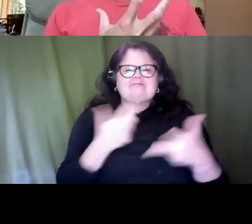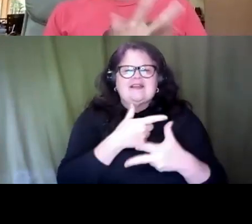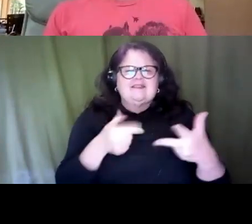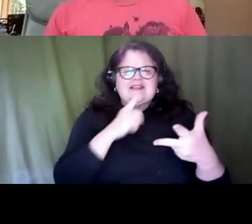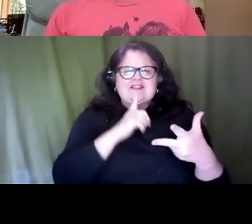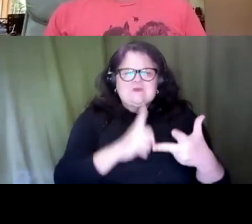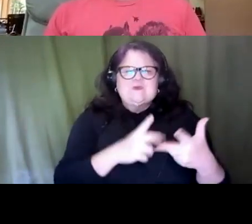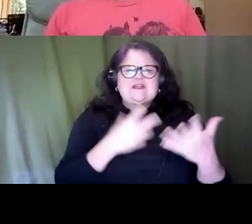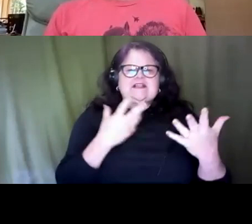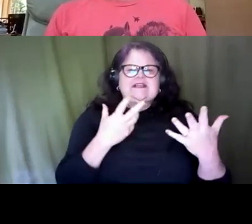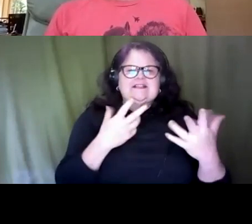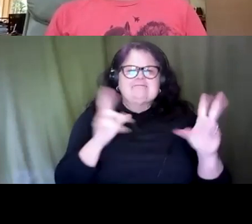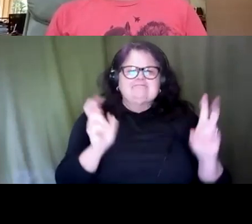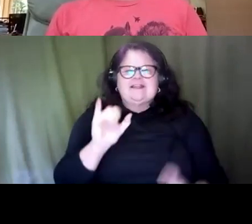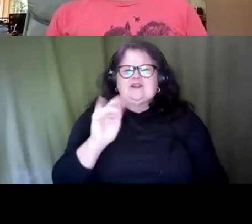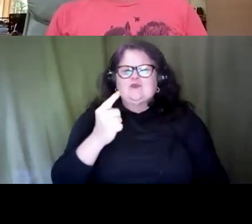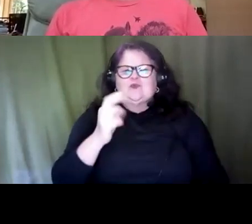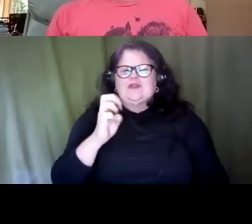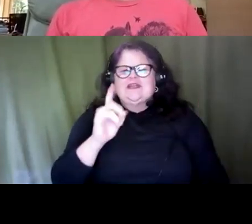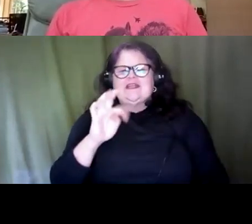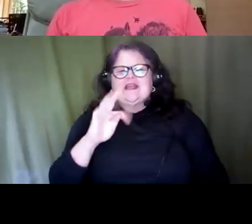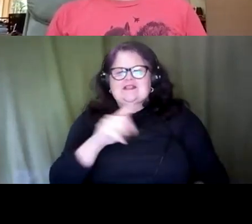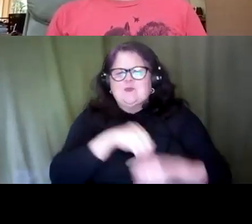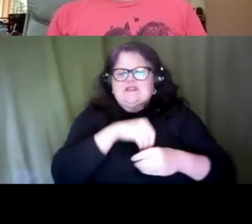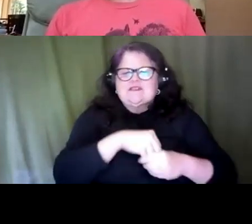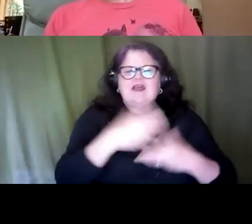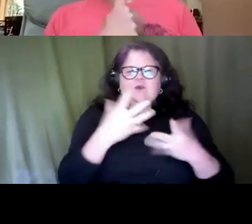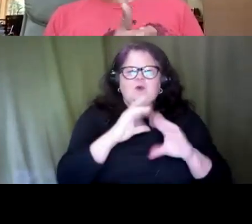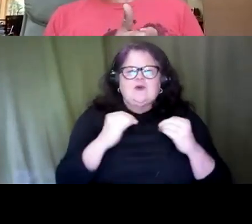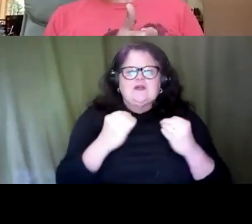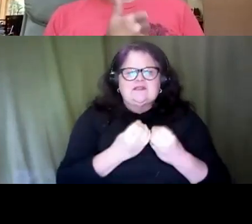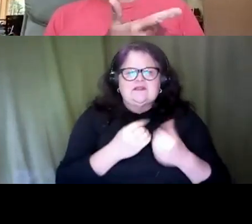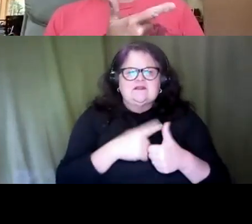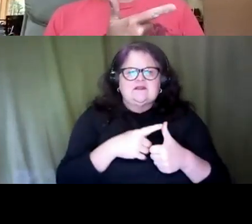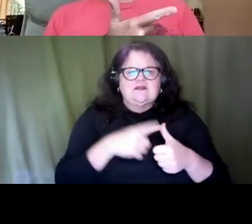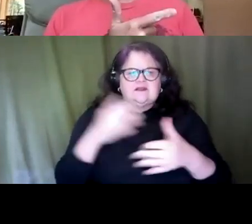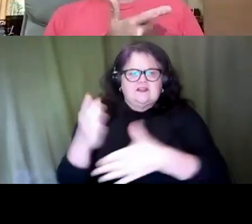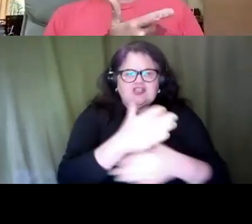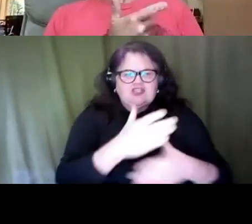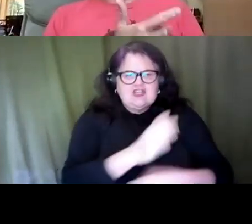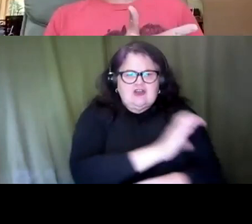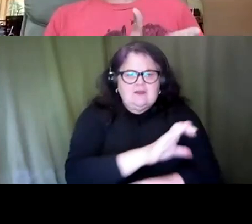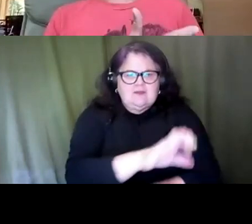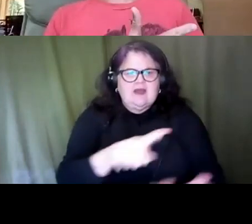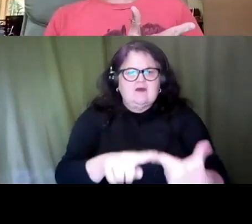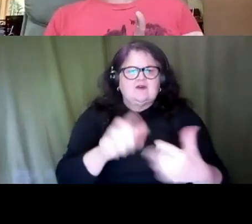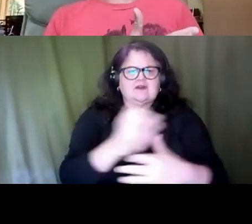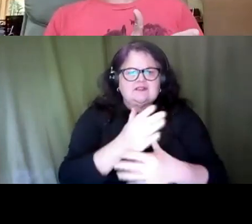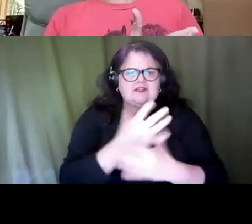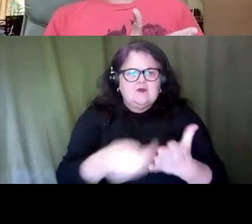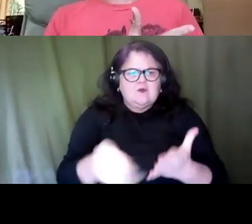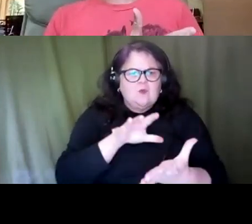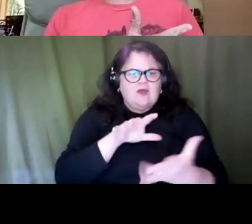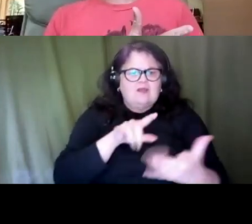shape in the ingredients of the organization, which is spreading power, spreading wealth, and then keeping that wealth and power